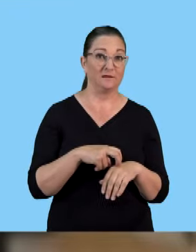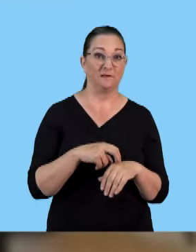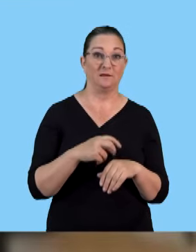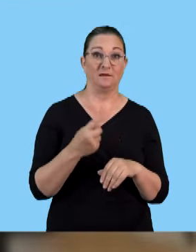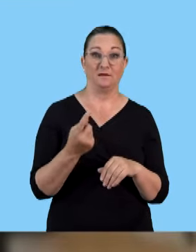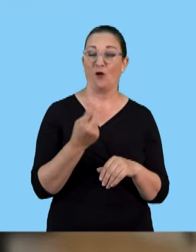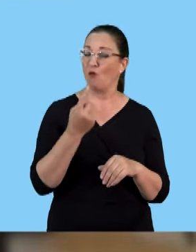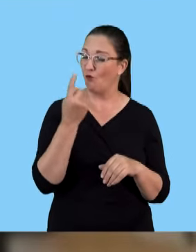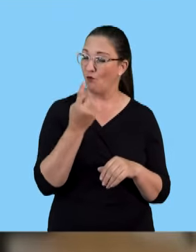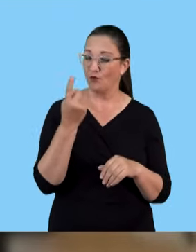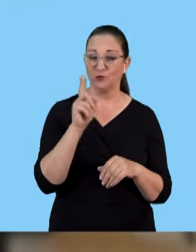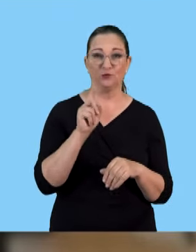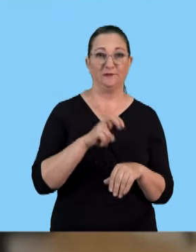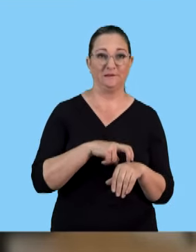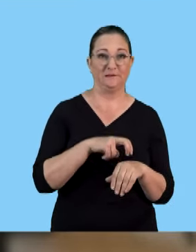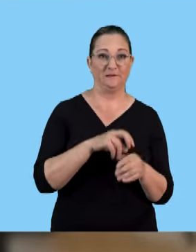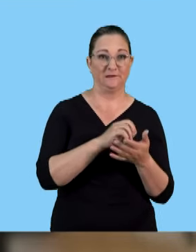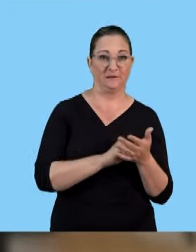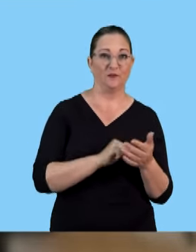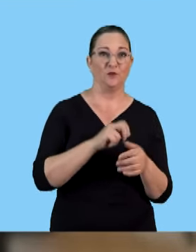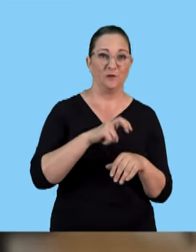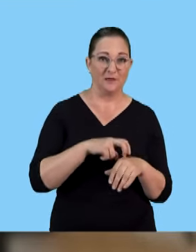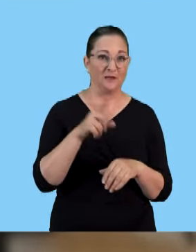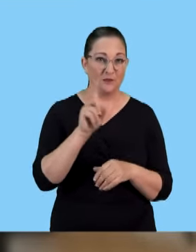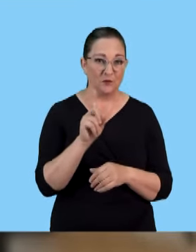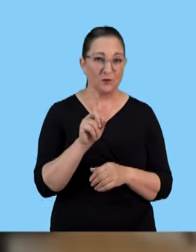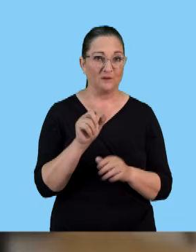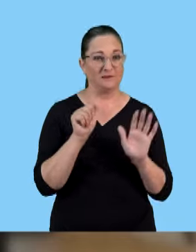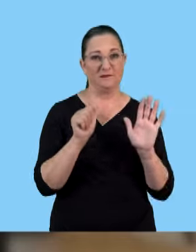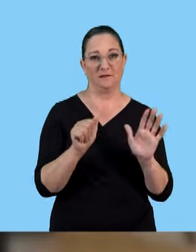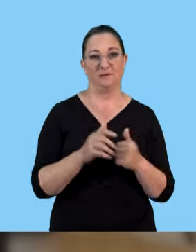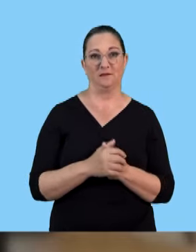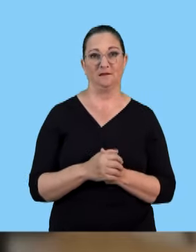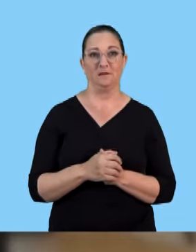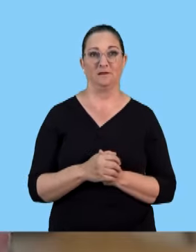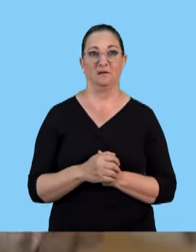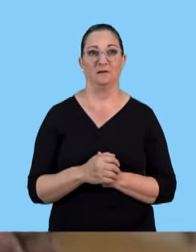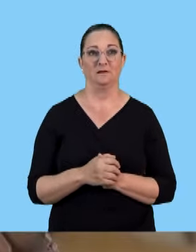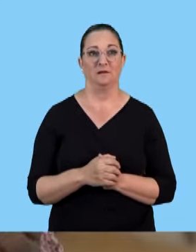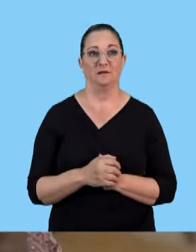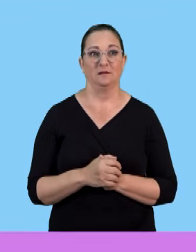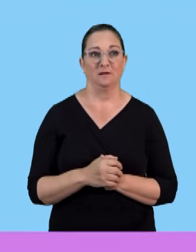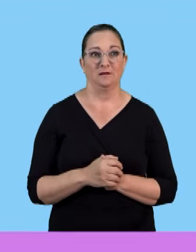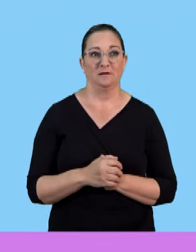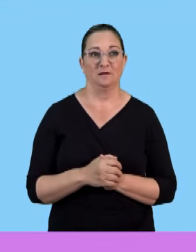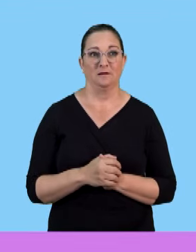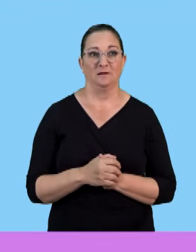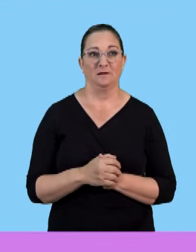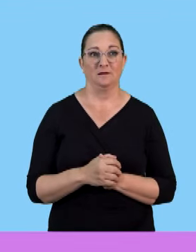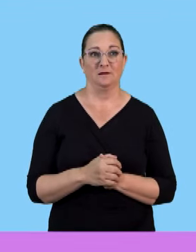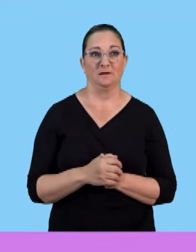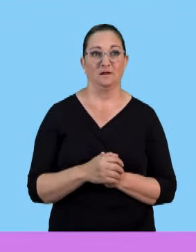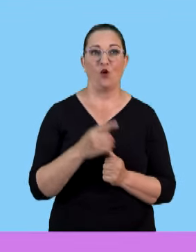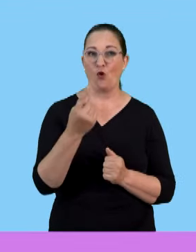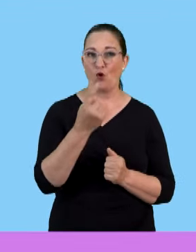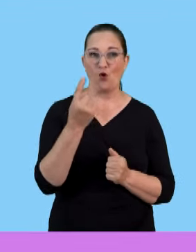just take only what you need. So now, how many do we need? We only need 6. So we are only going to take